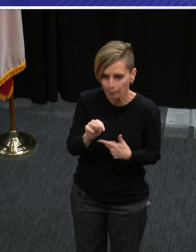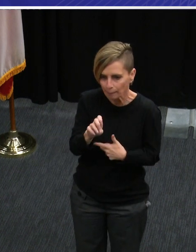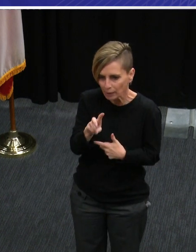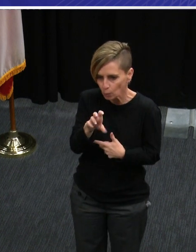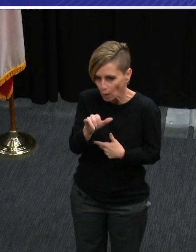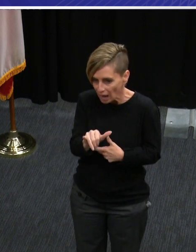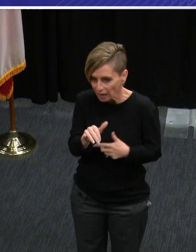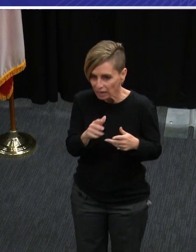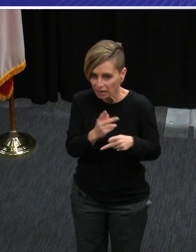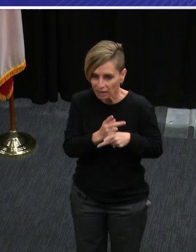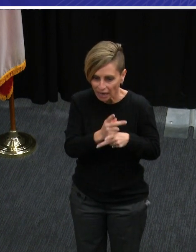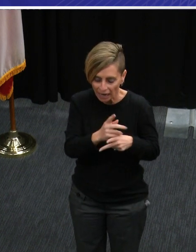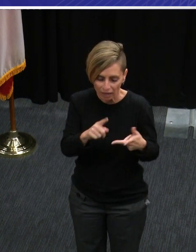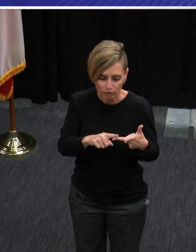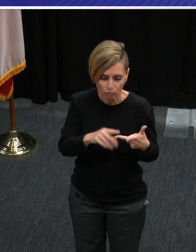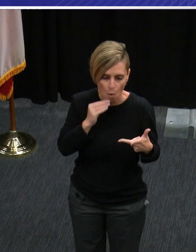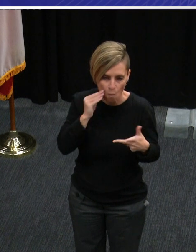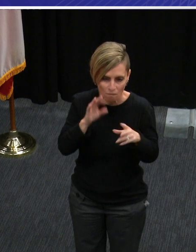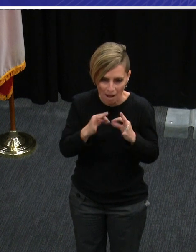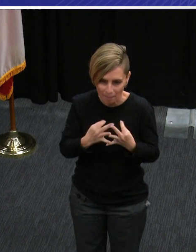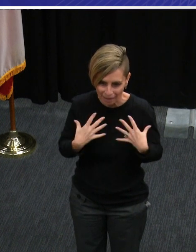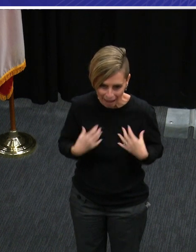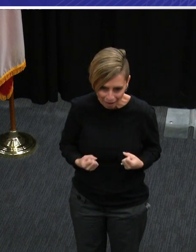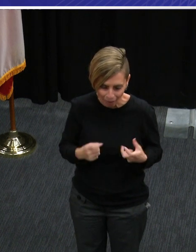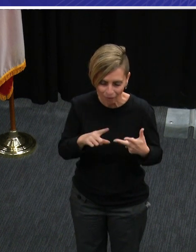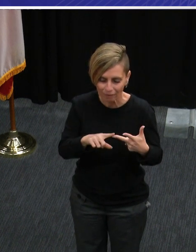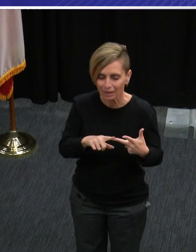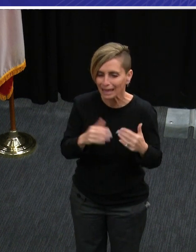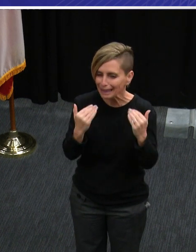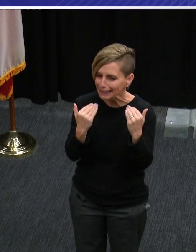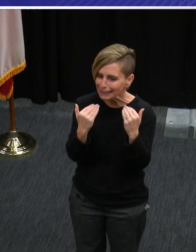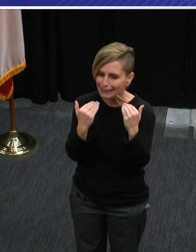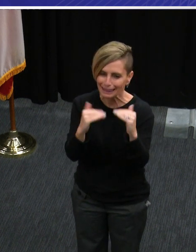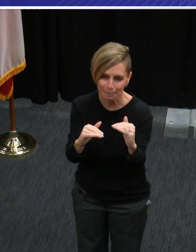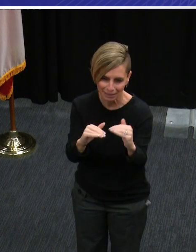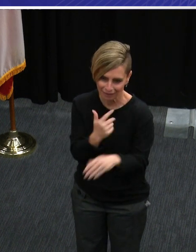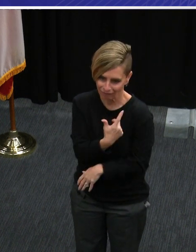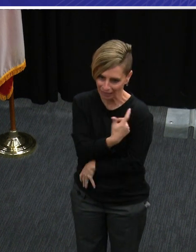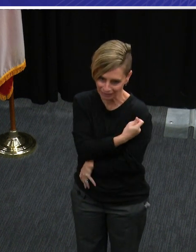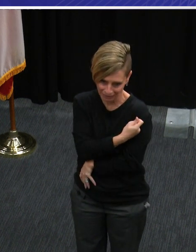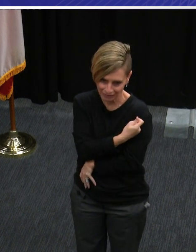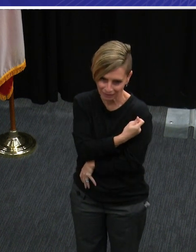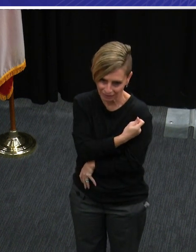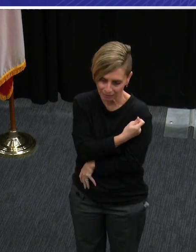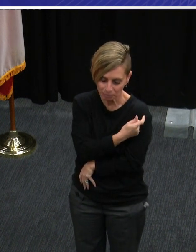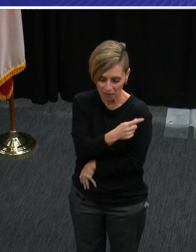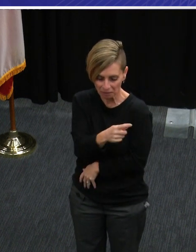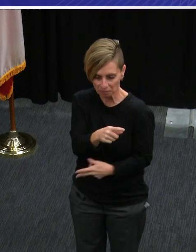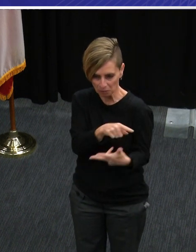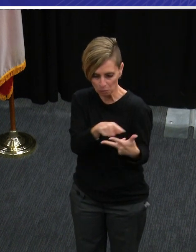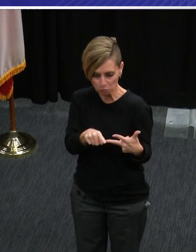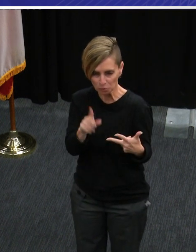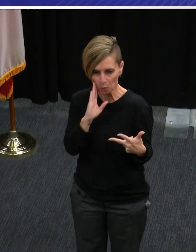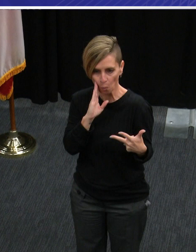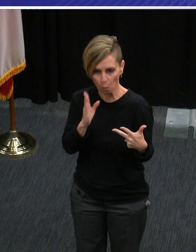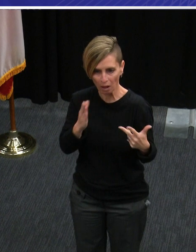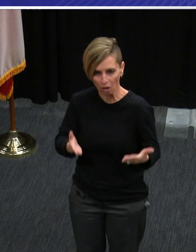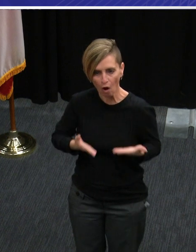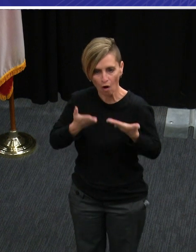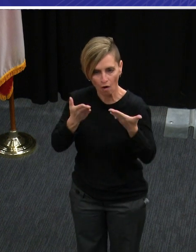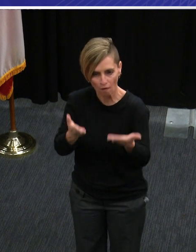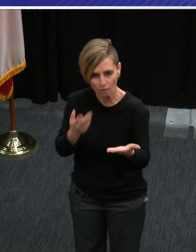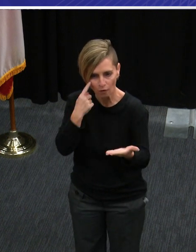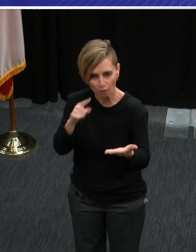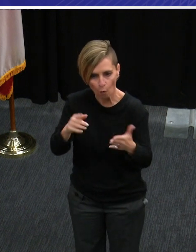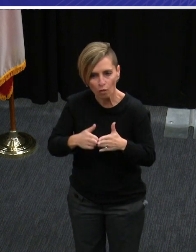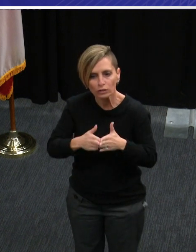Health, that there are very limited supplies, and they are also going to offer it to the general public